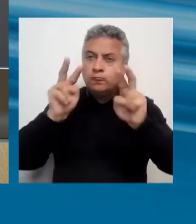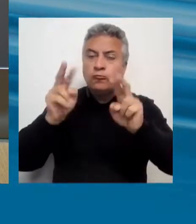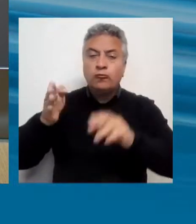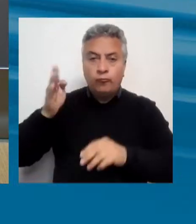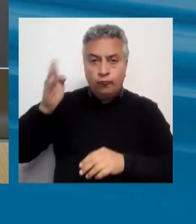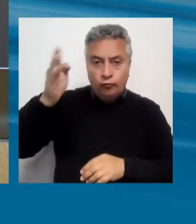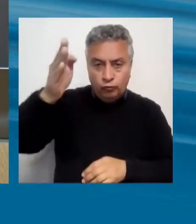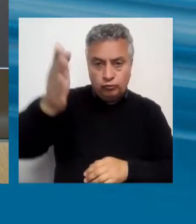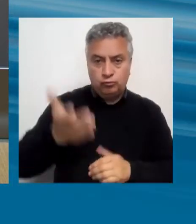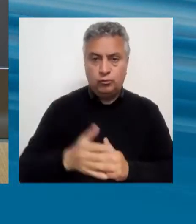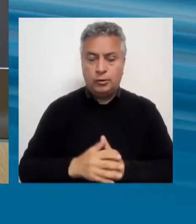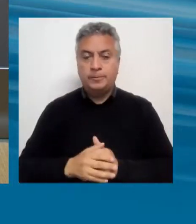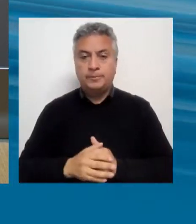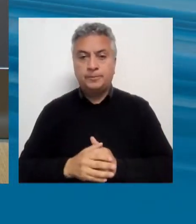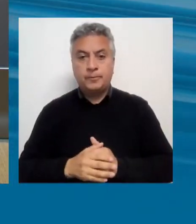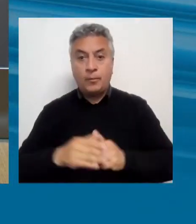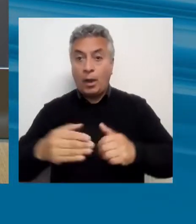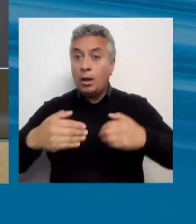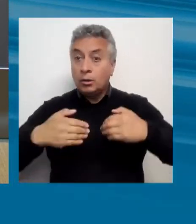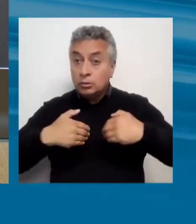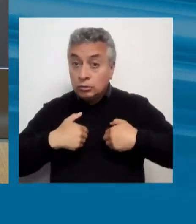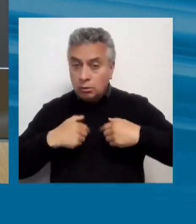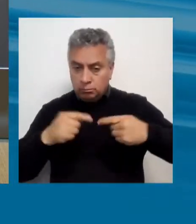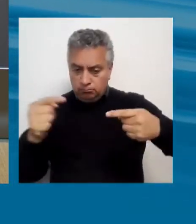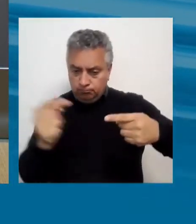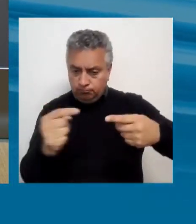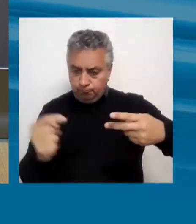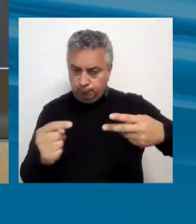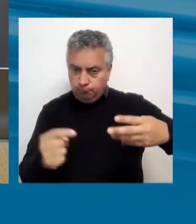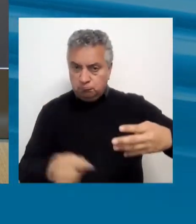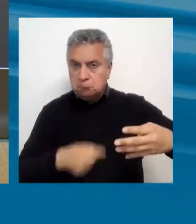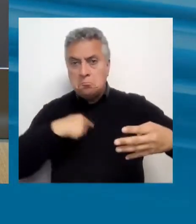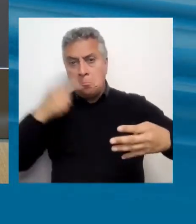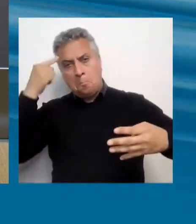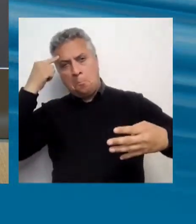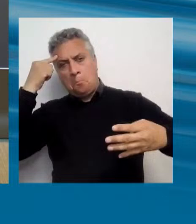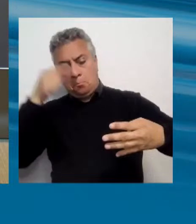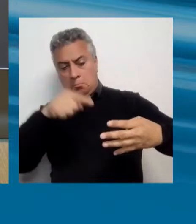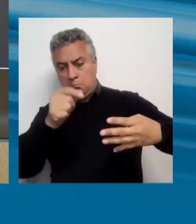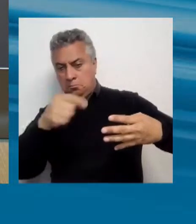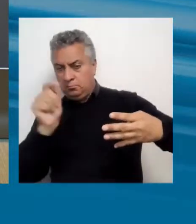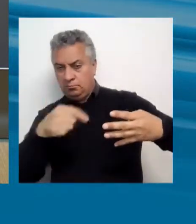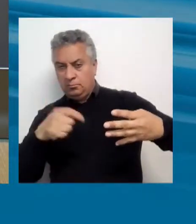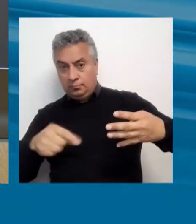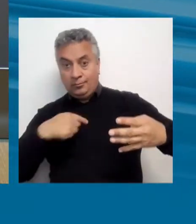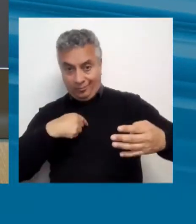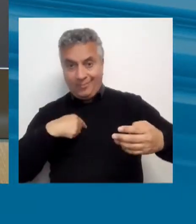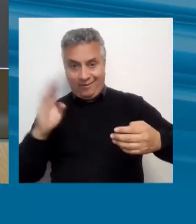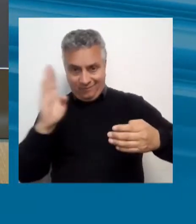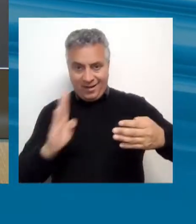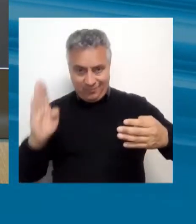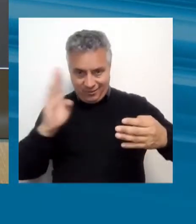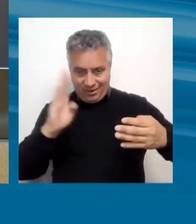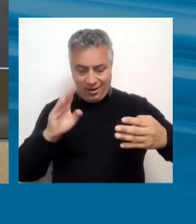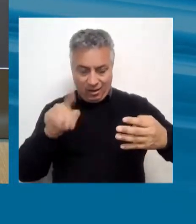in Barbados, particularly, I mean, a lot of the region shares a number of the same issues, but some of the things I